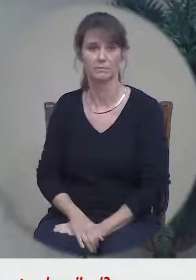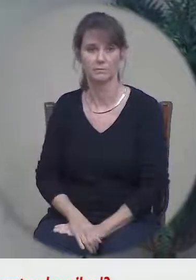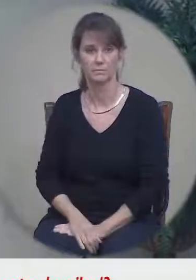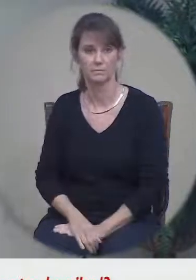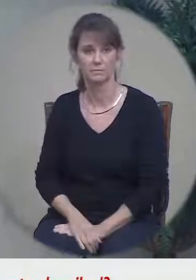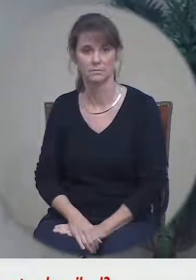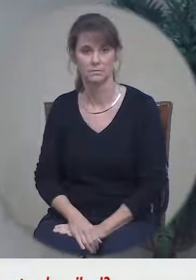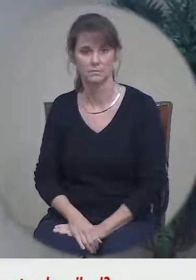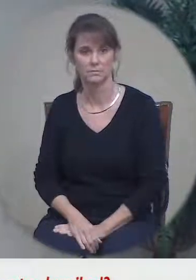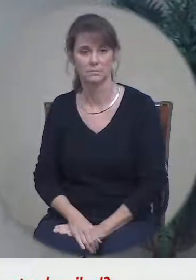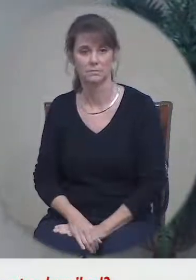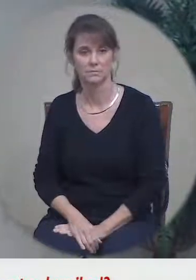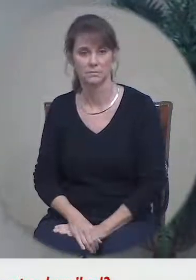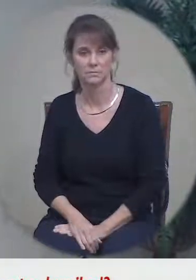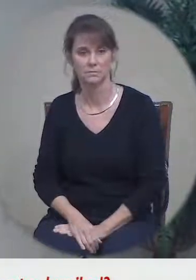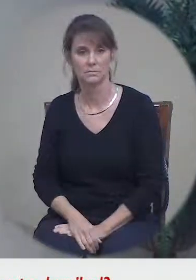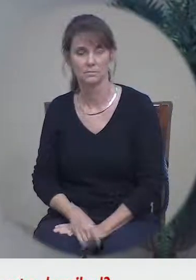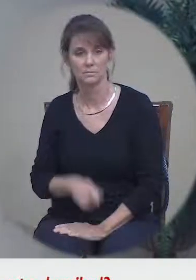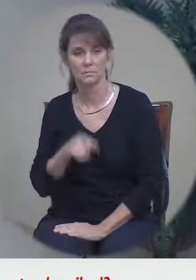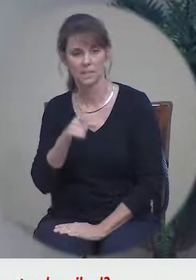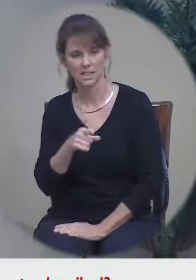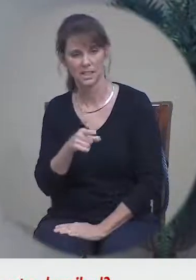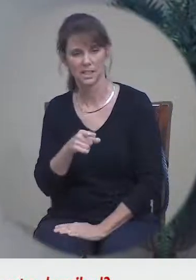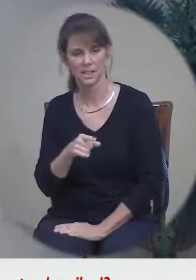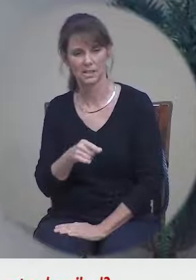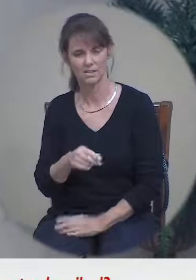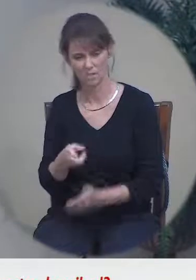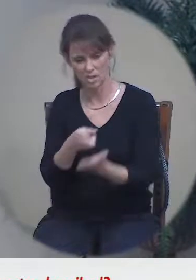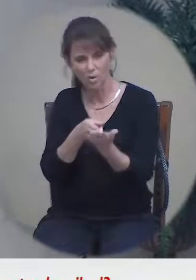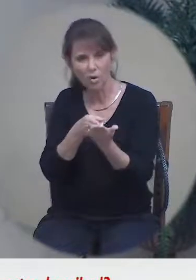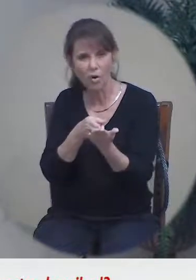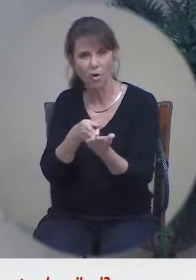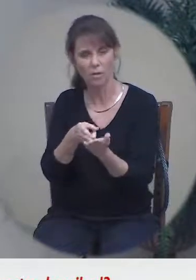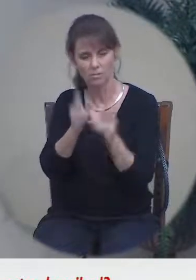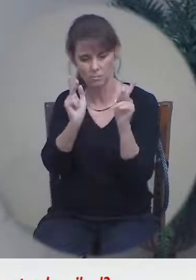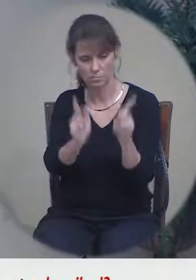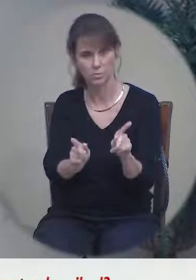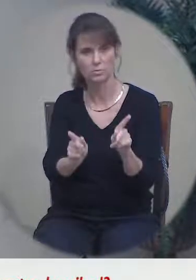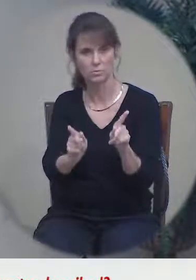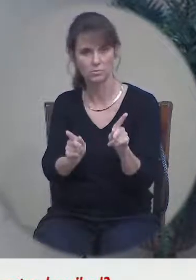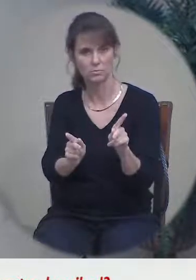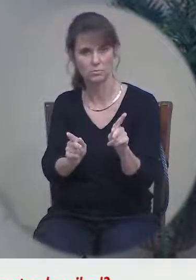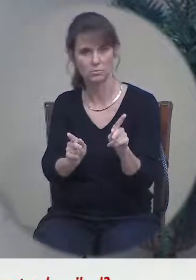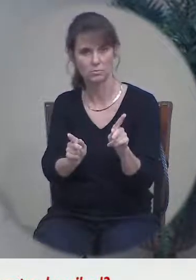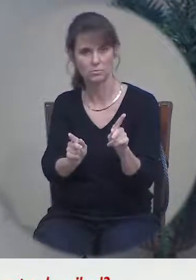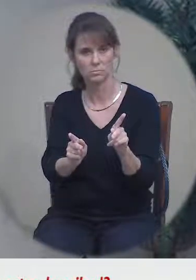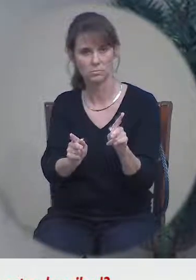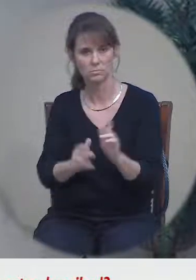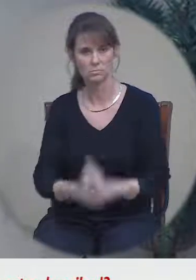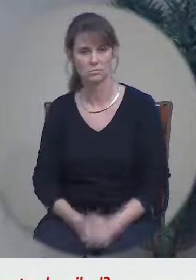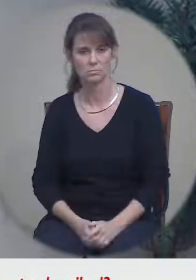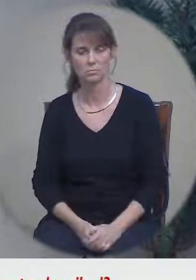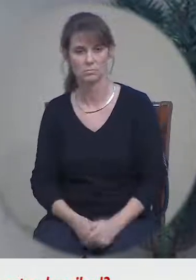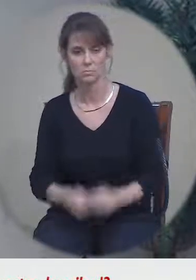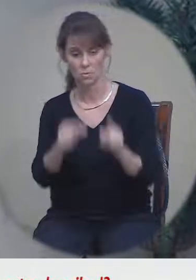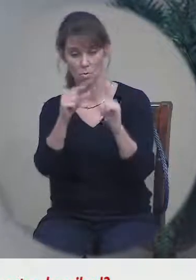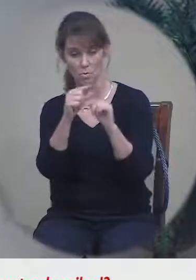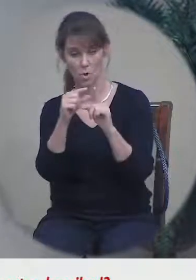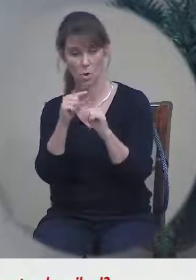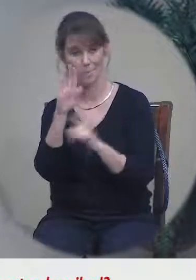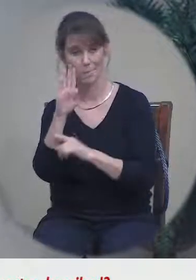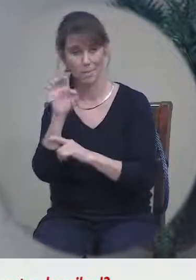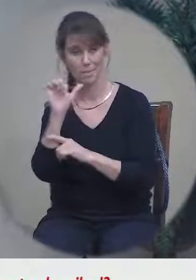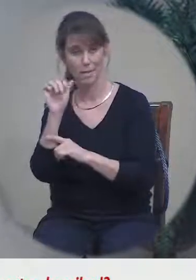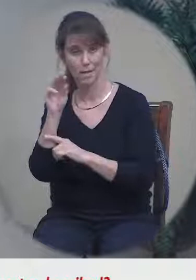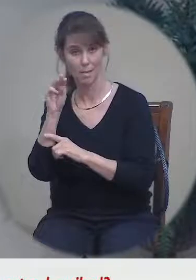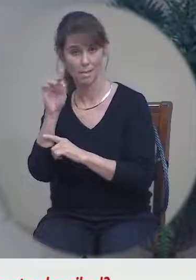being a sense of integrity and honesty about that. Some people look at this word blameless and they talk about the idea